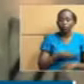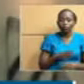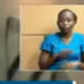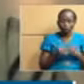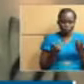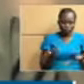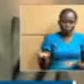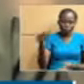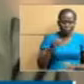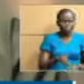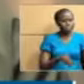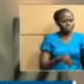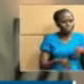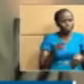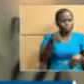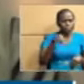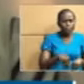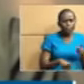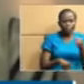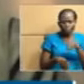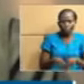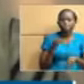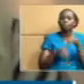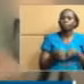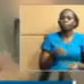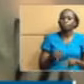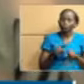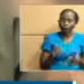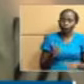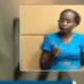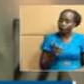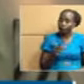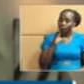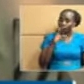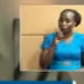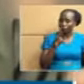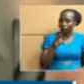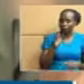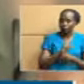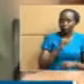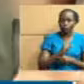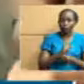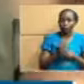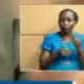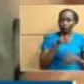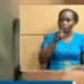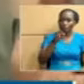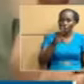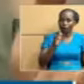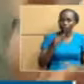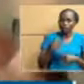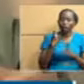is the core operating system of NRM is its people. I think this should be